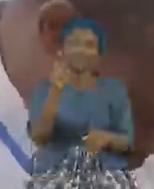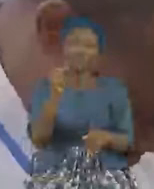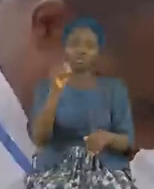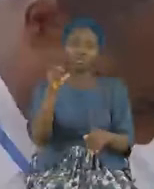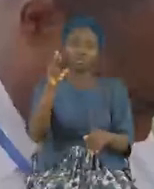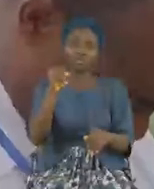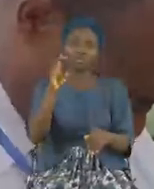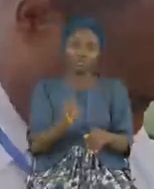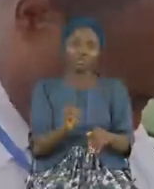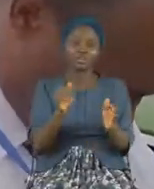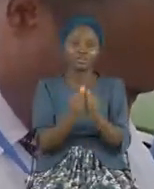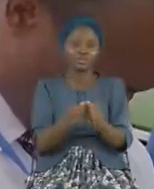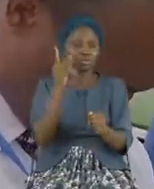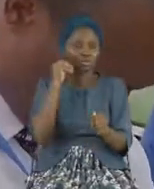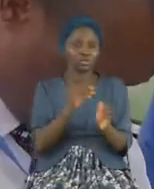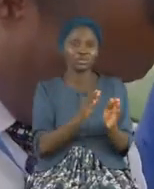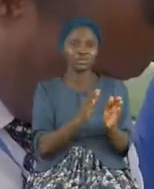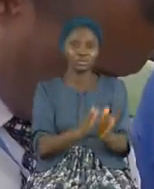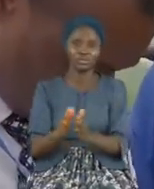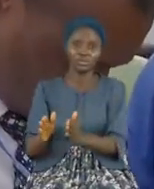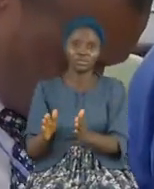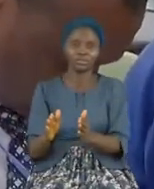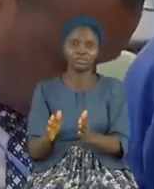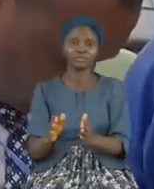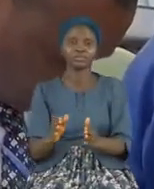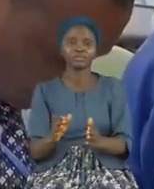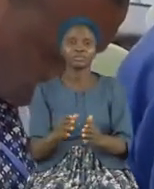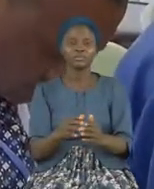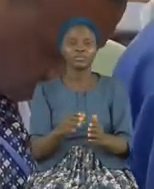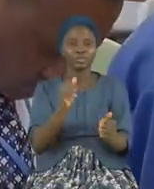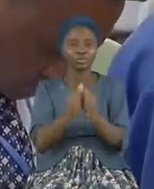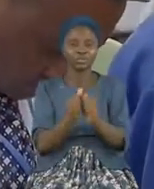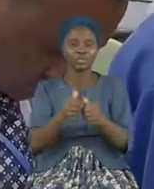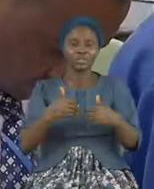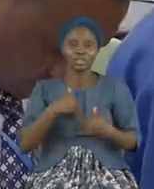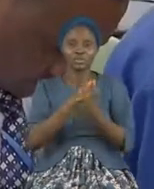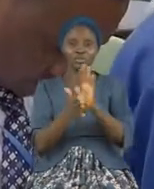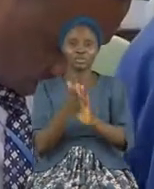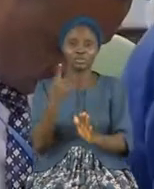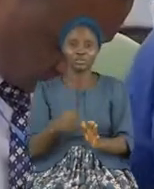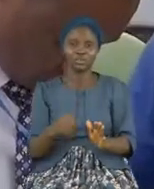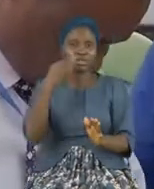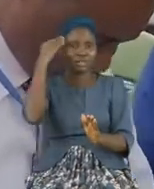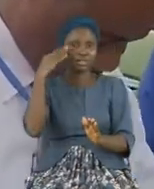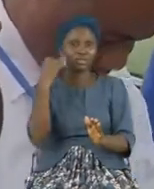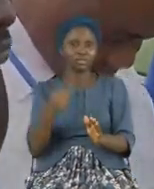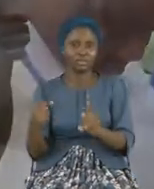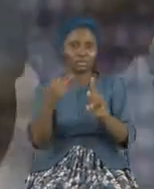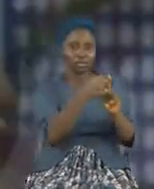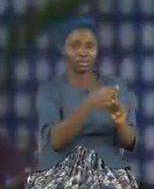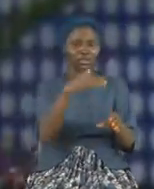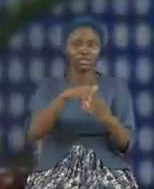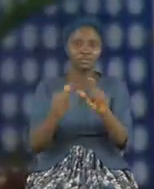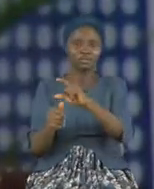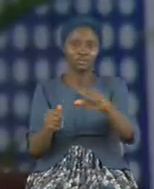builders, which is become the head of the corner. Then in verse 12, he now tells